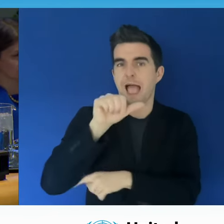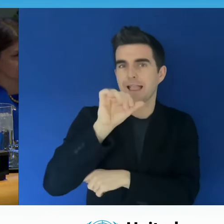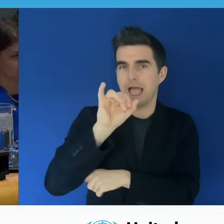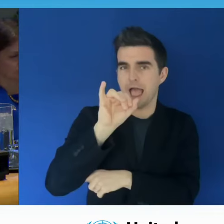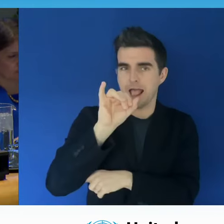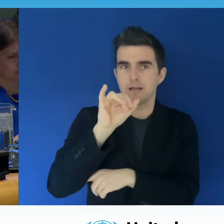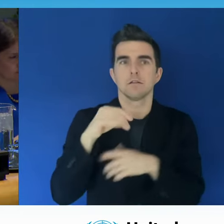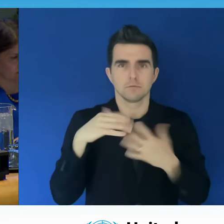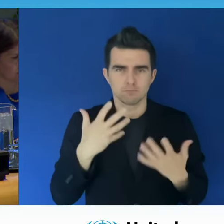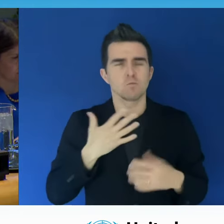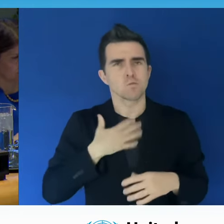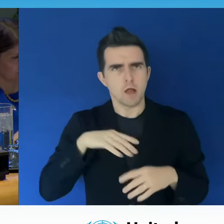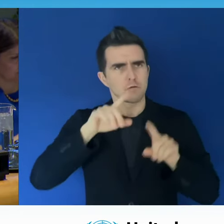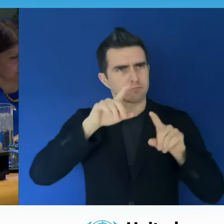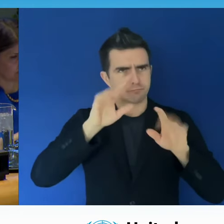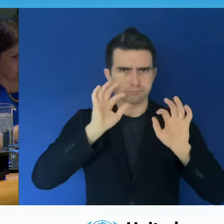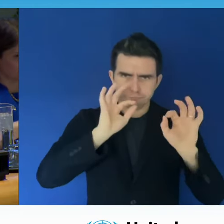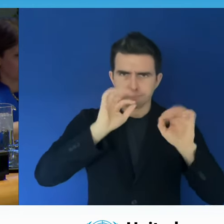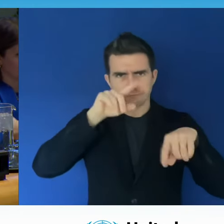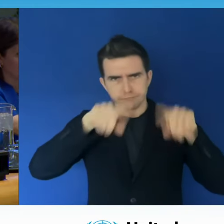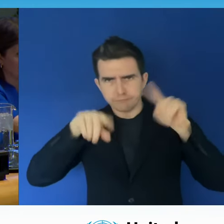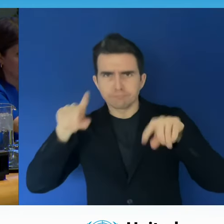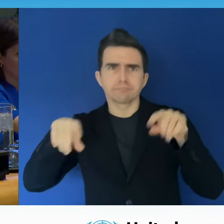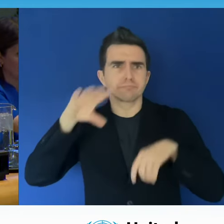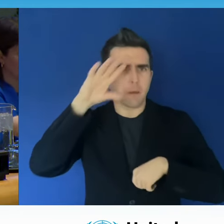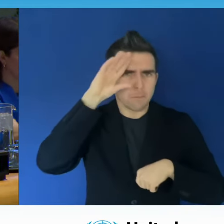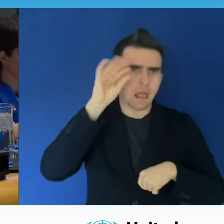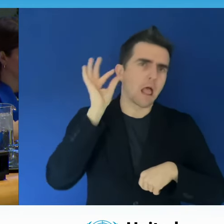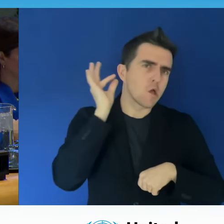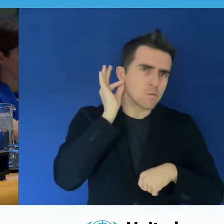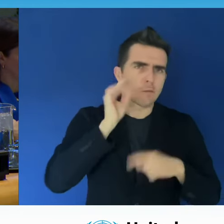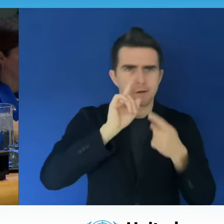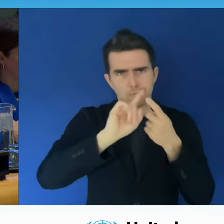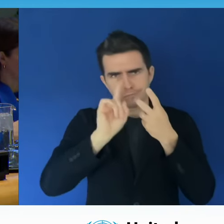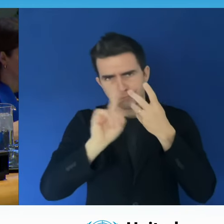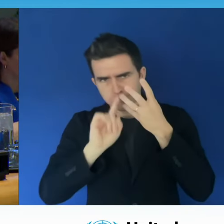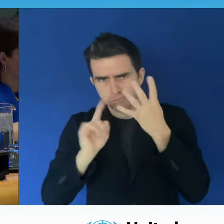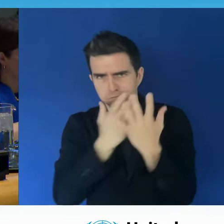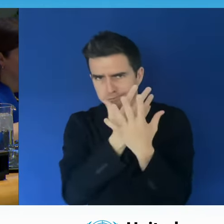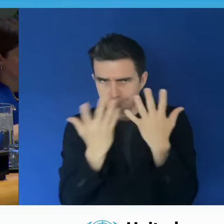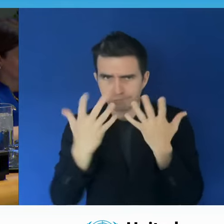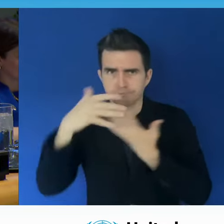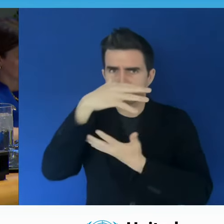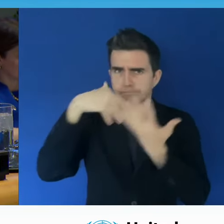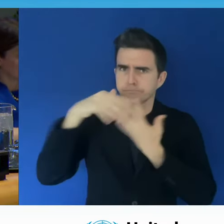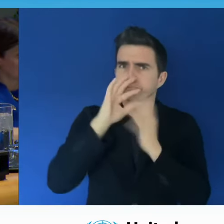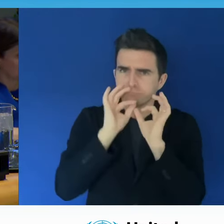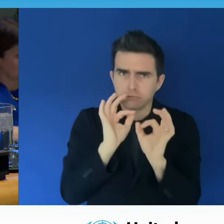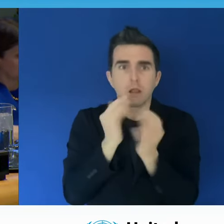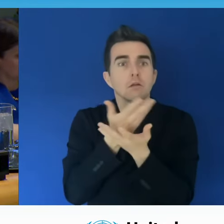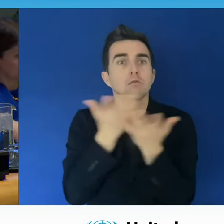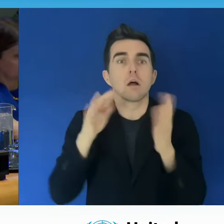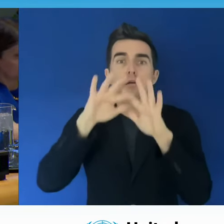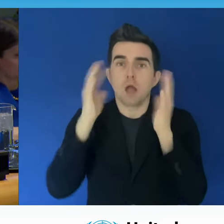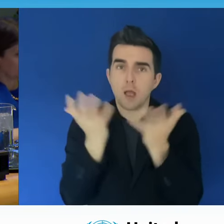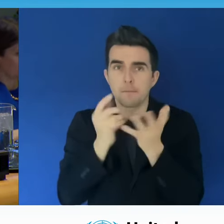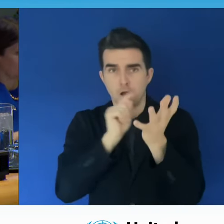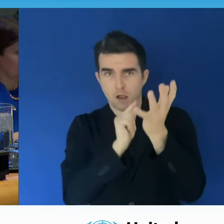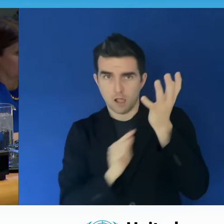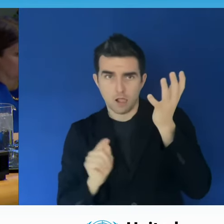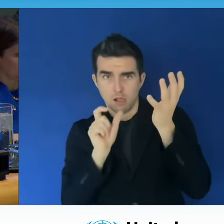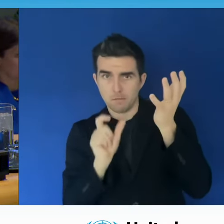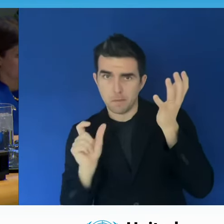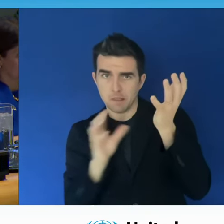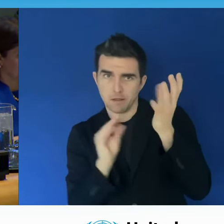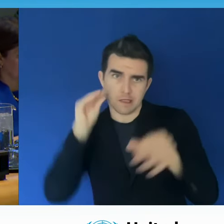and strengthen multilateral security frameworks and to embed young people's participation in peace and security institutions